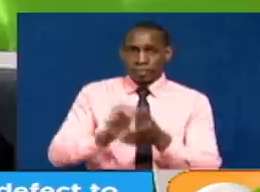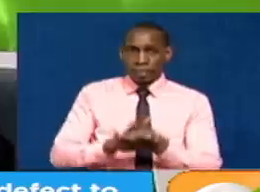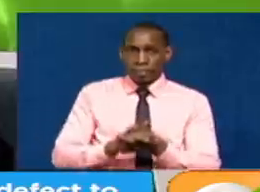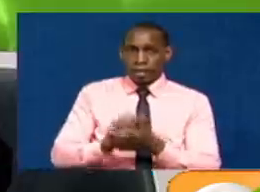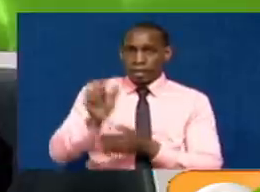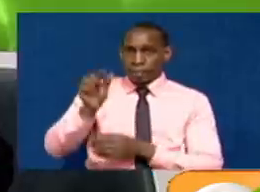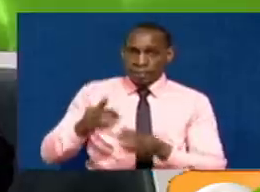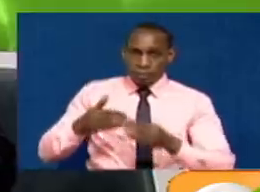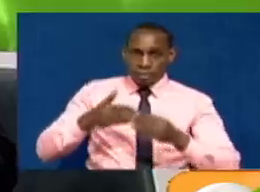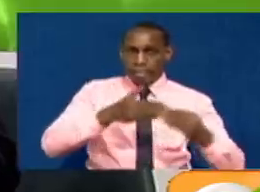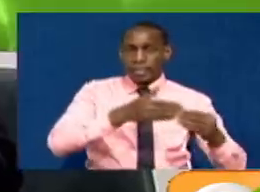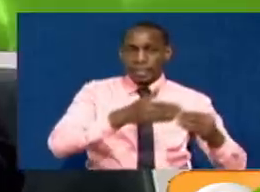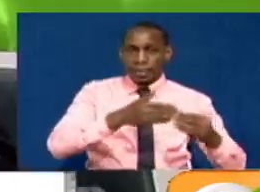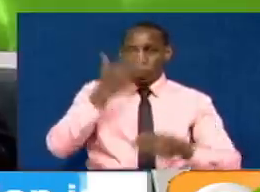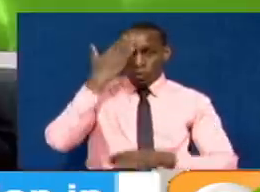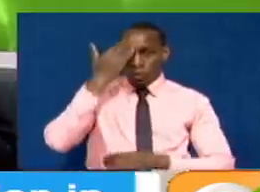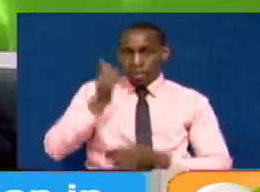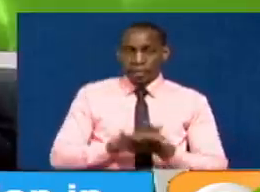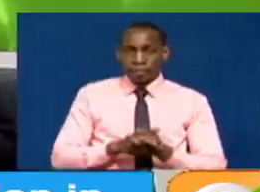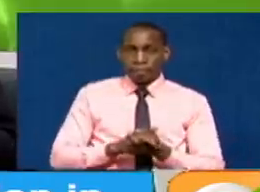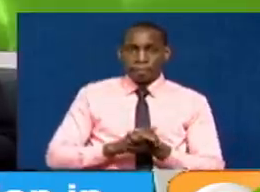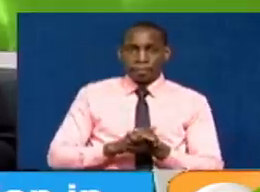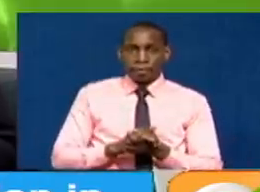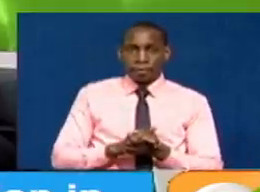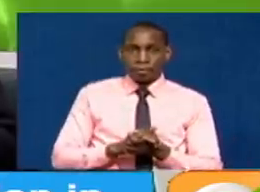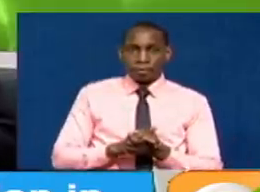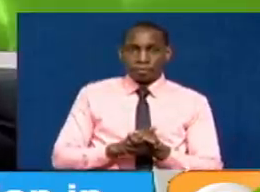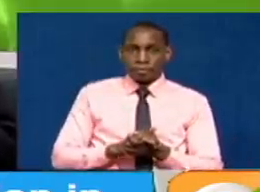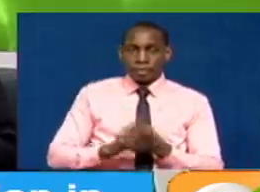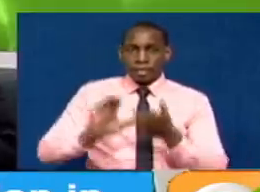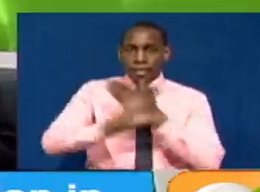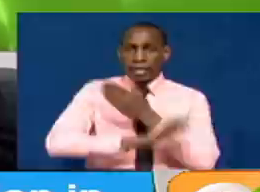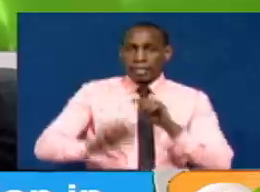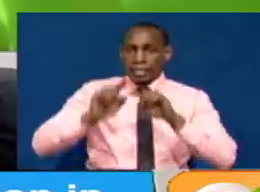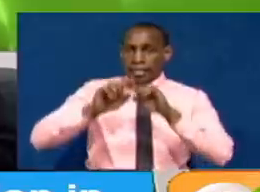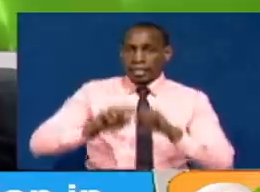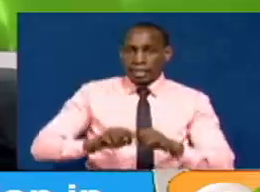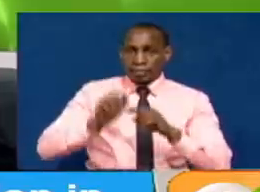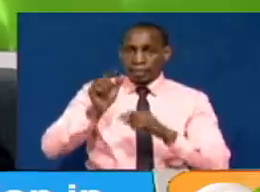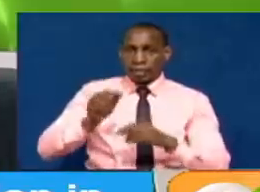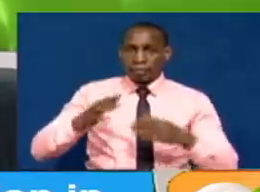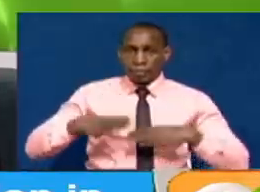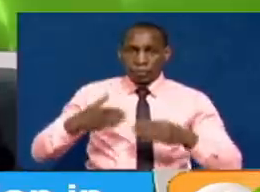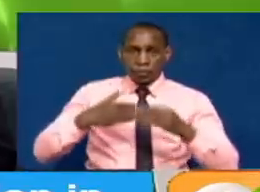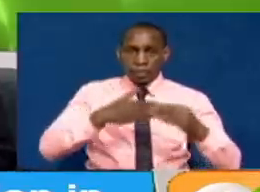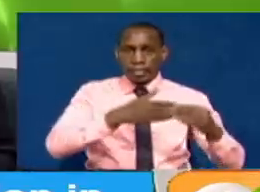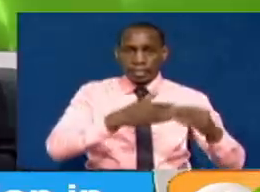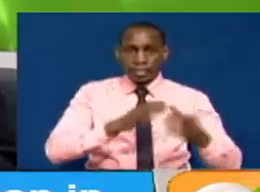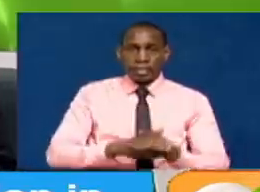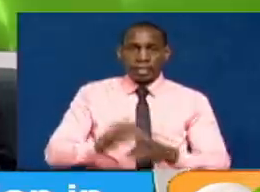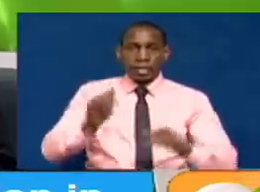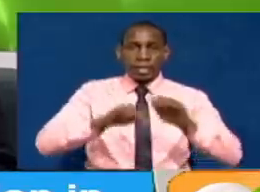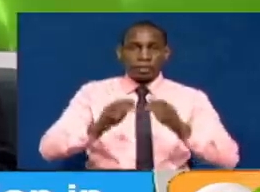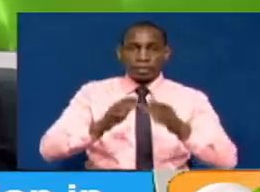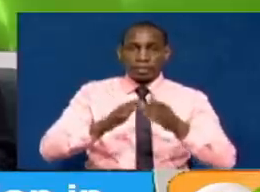man, so to speak? Because we're a country of point men, and point men have decided elections